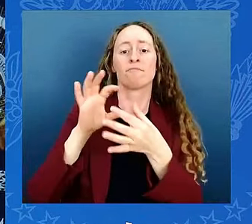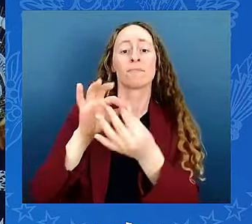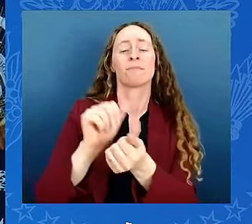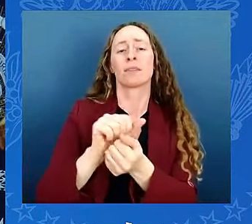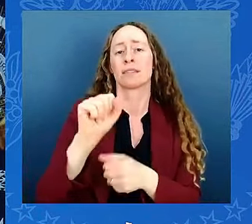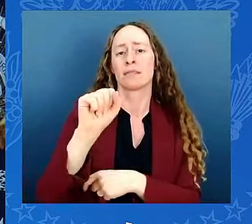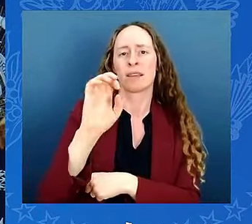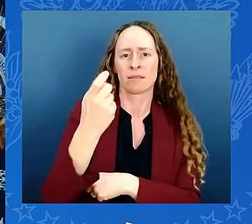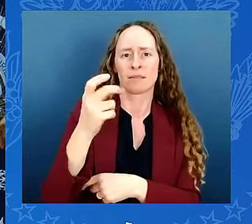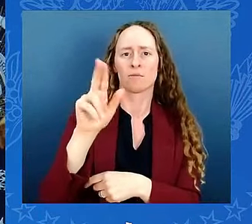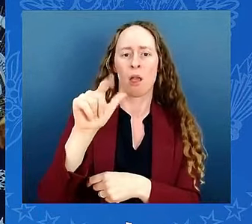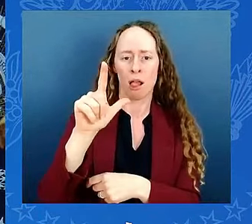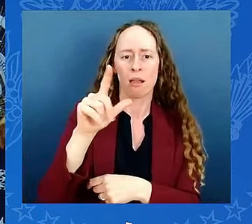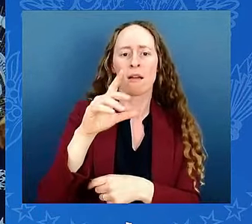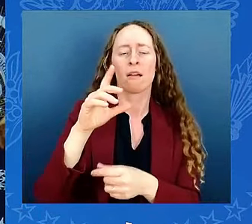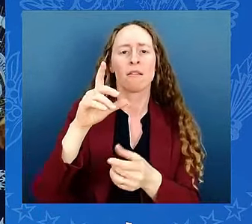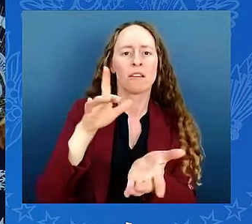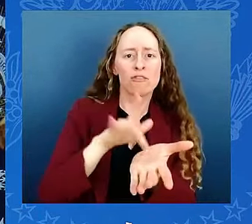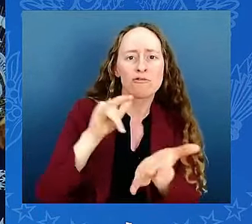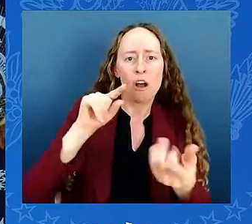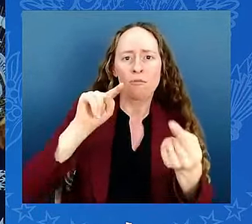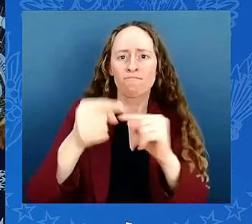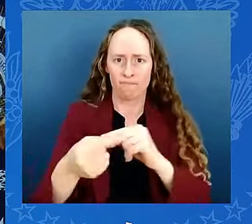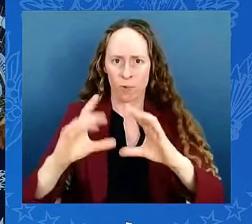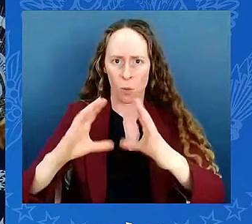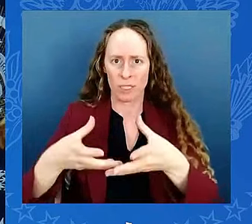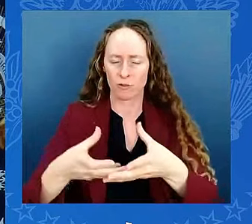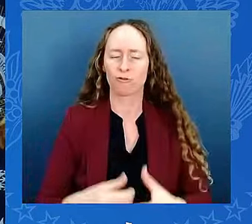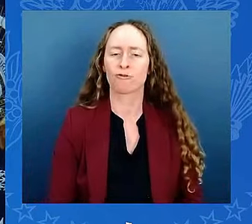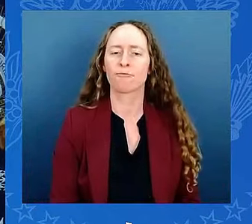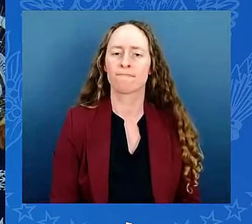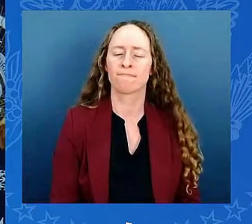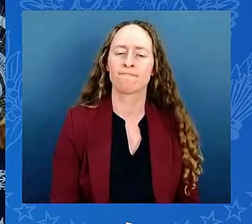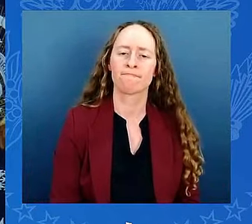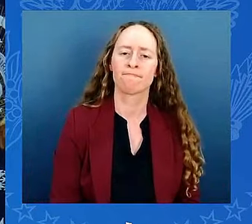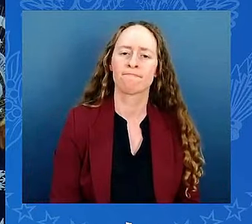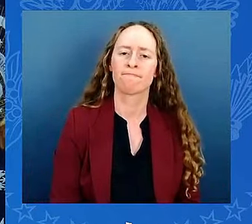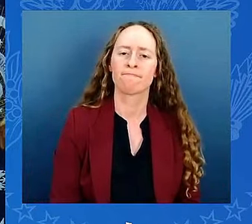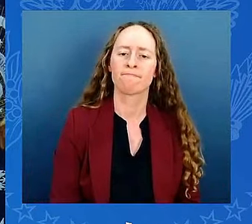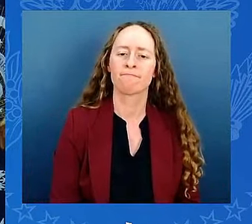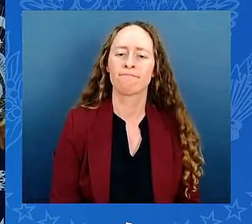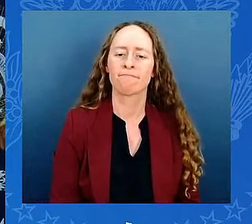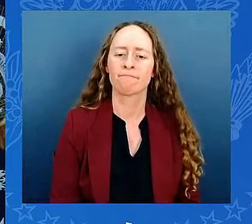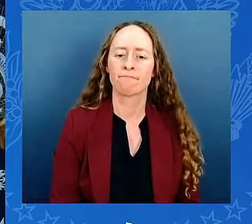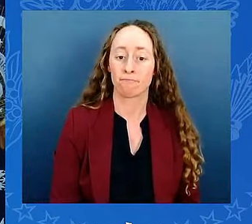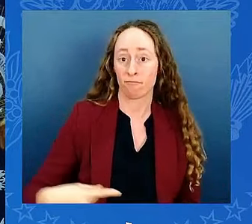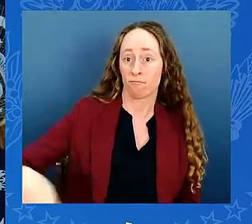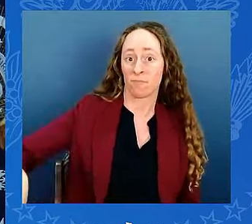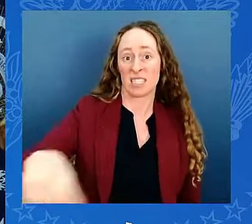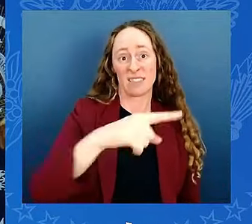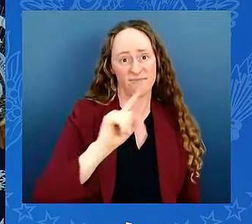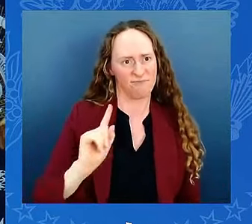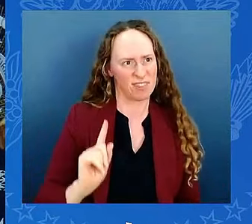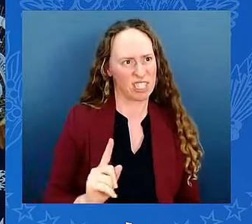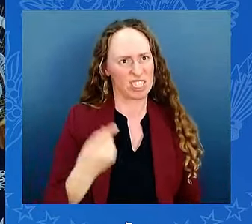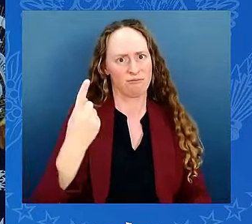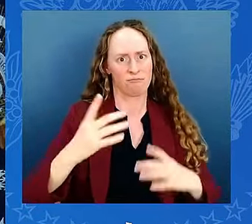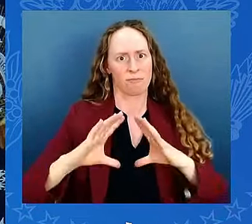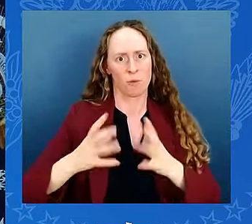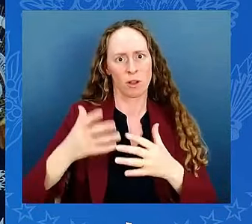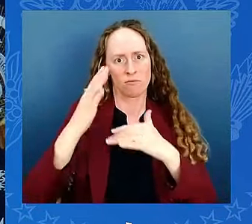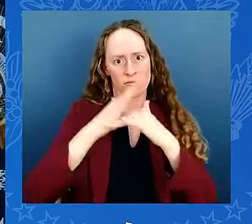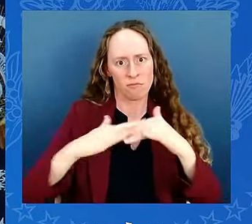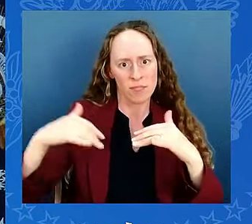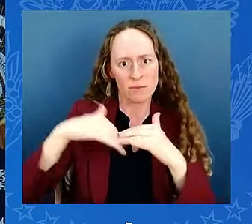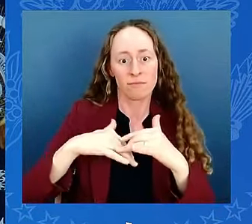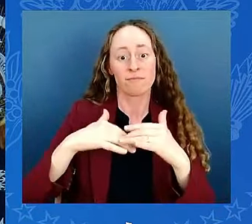one of the very first tribal coalitions funded by the Violence Against Women's Act in 2001. I have been